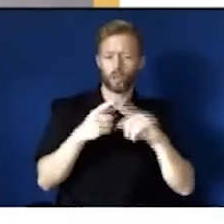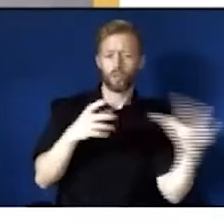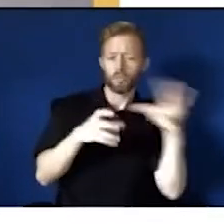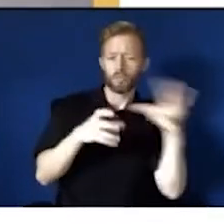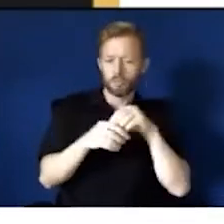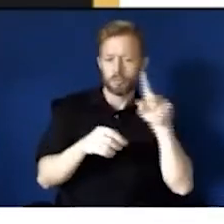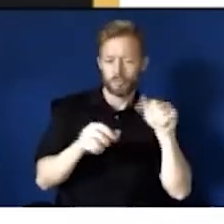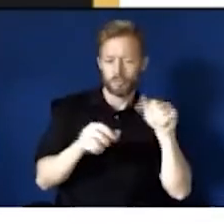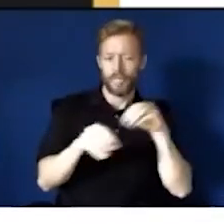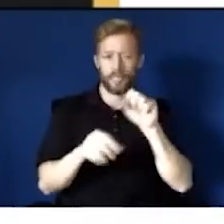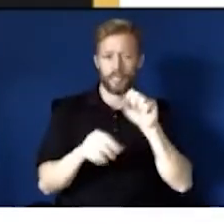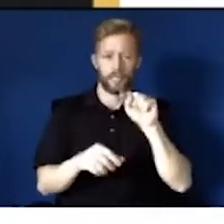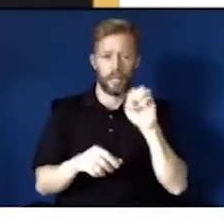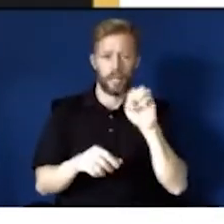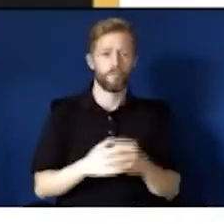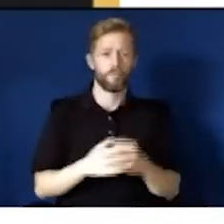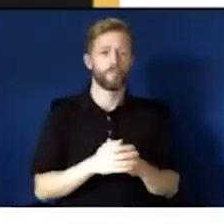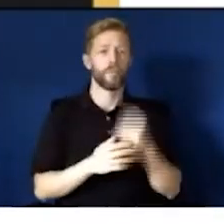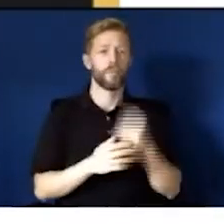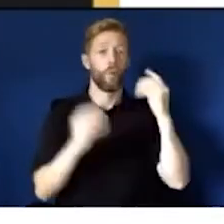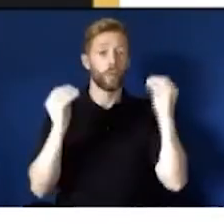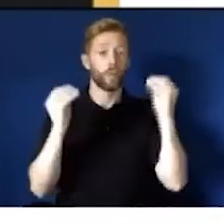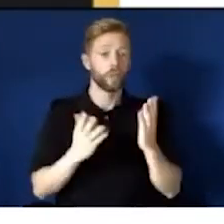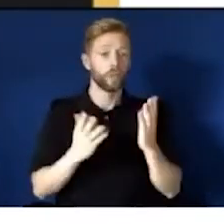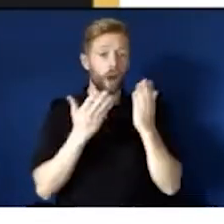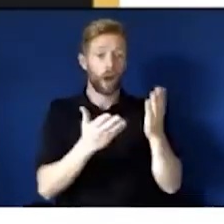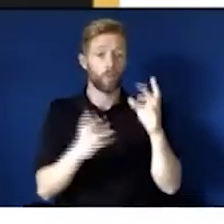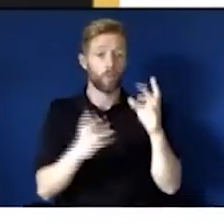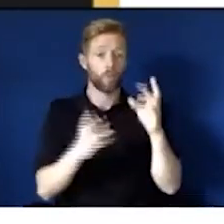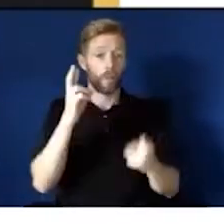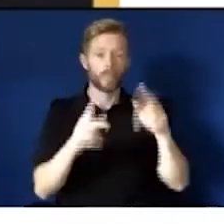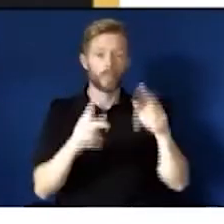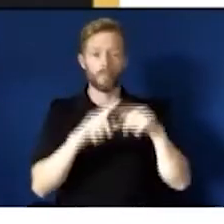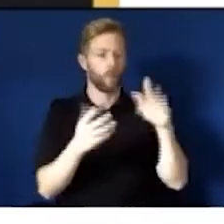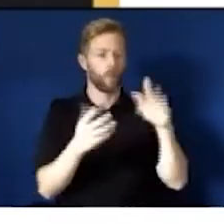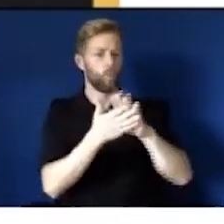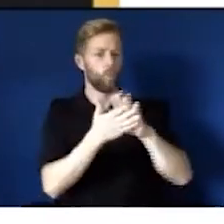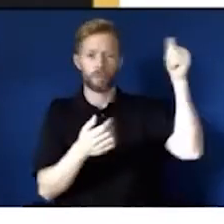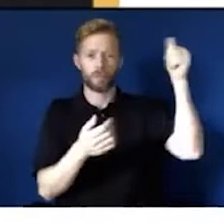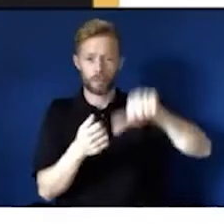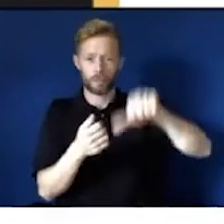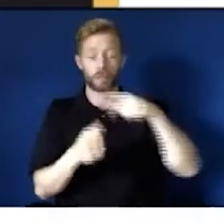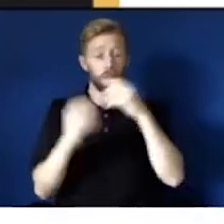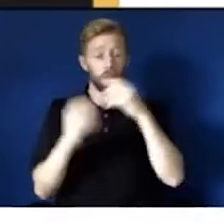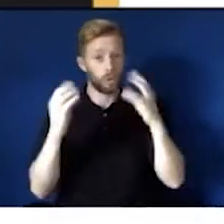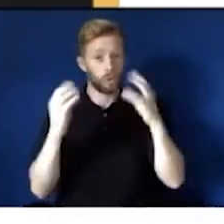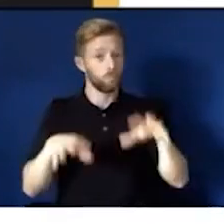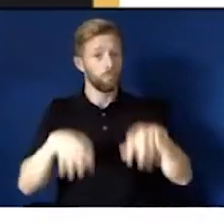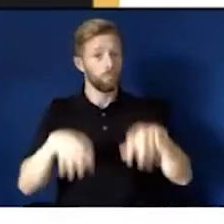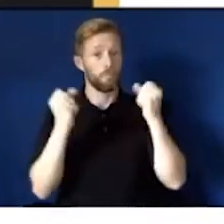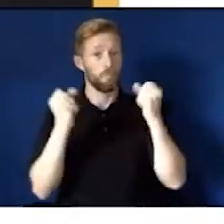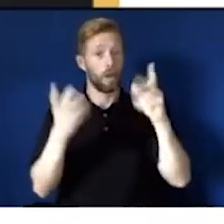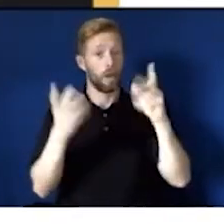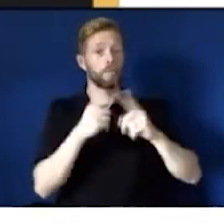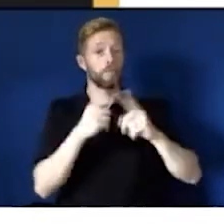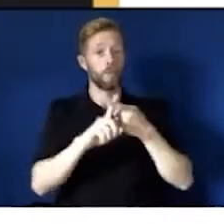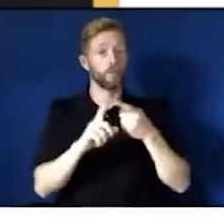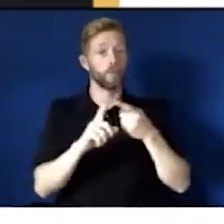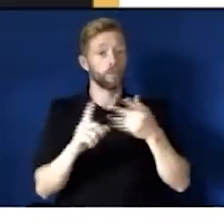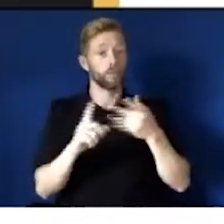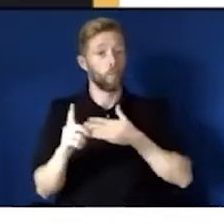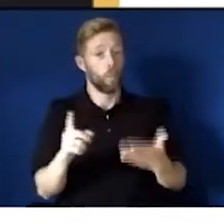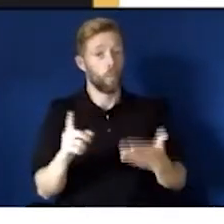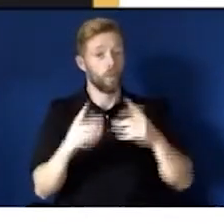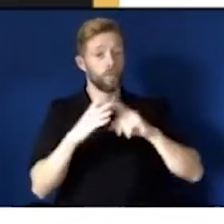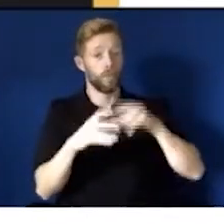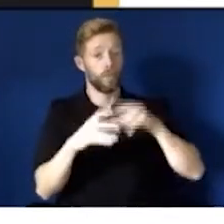looks like. One of my teachers, she offered doing a robotics one, but the school denied it. So if she did that, then yes, a lot of